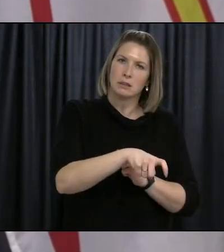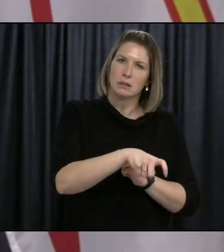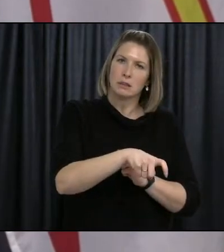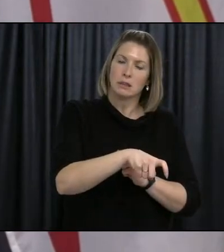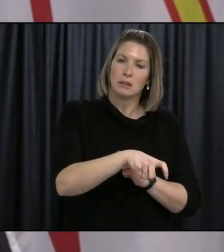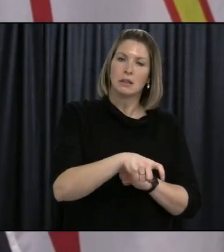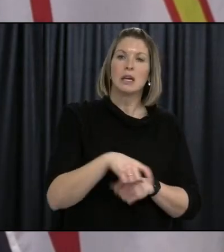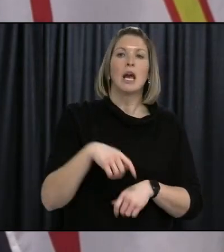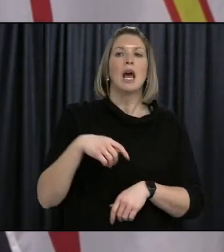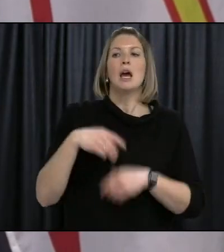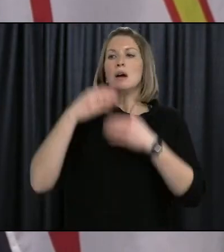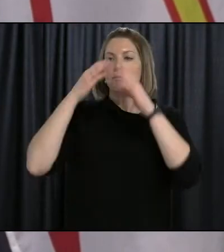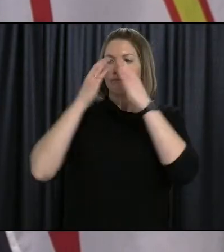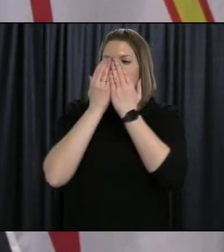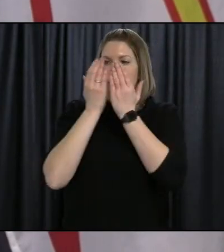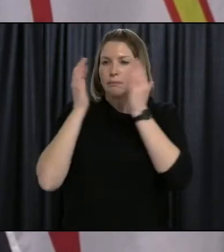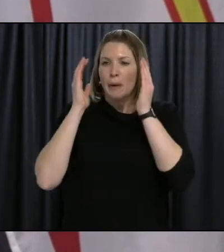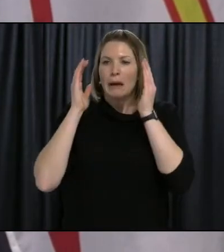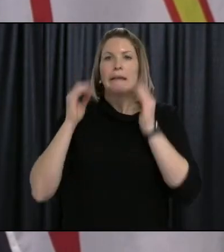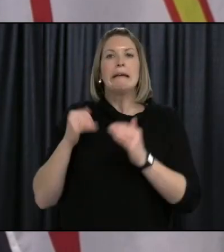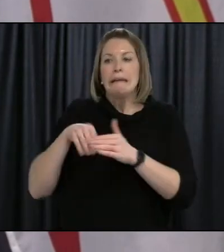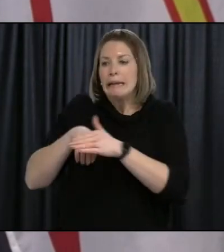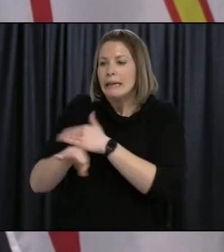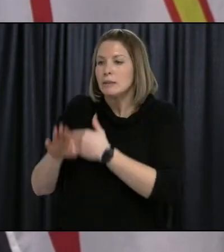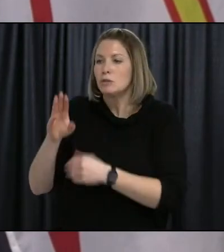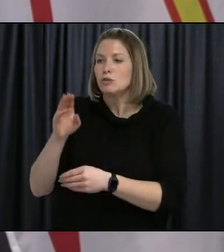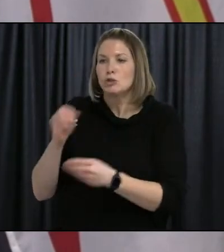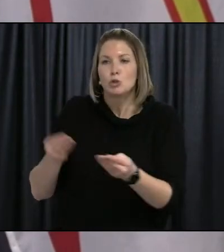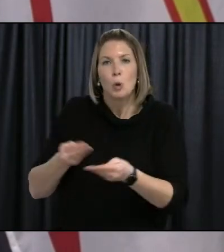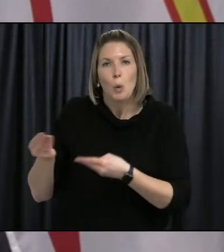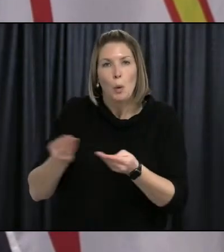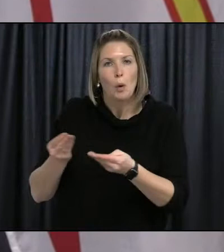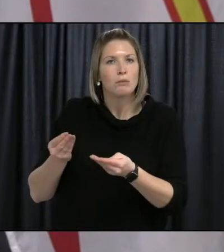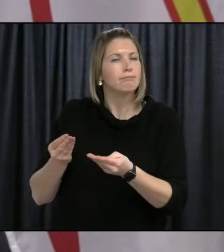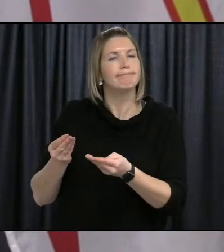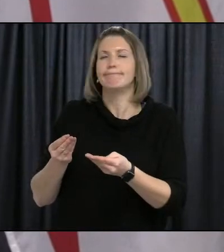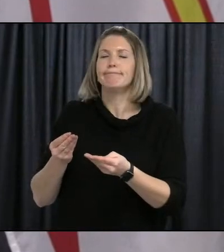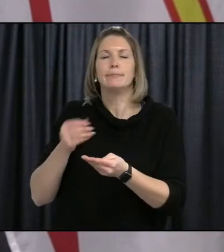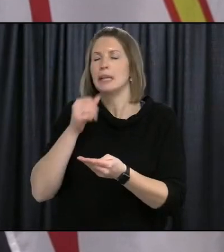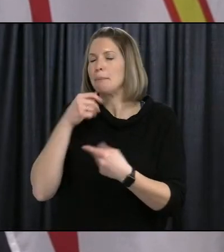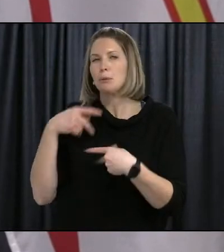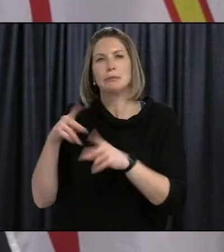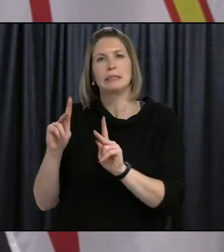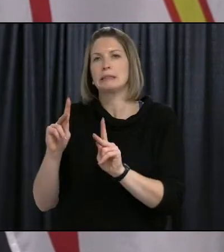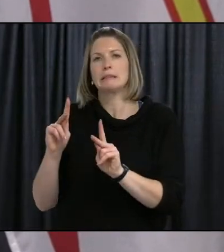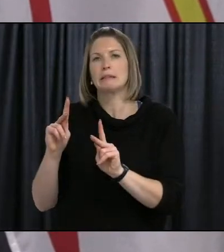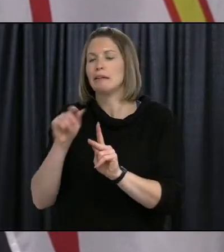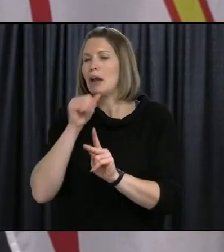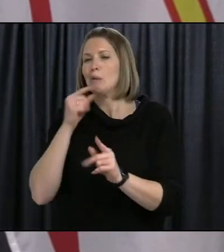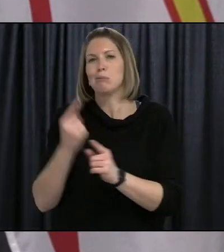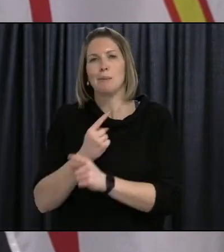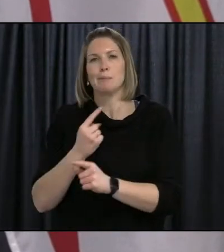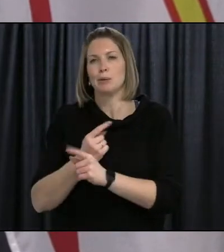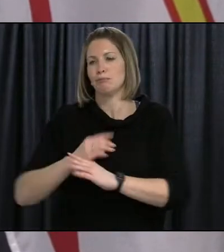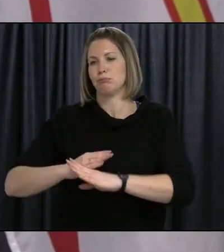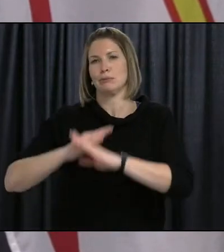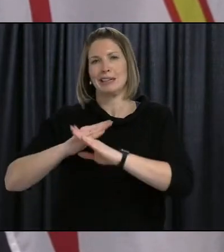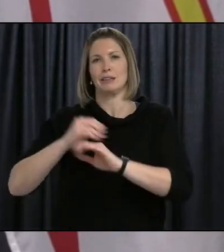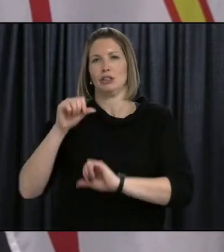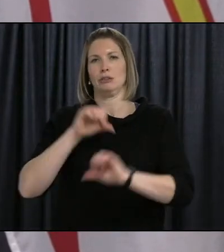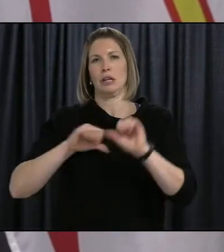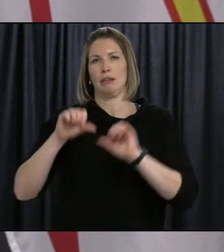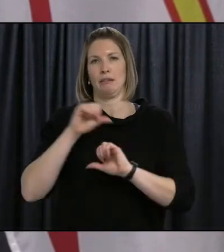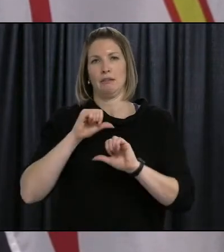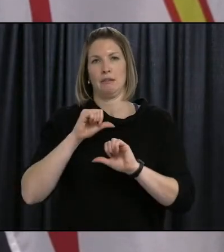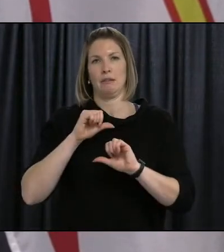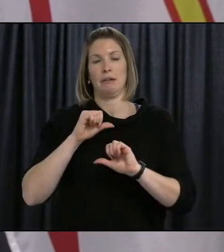worn instead of masks when in public places and would not meet the mandatory mask requirements. I do ask, however, that people not confront or